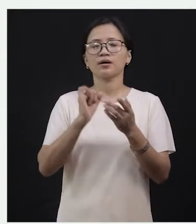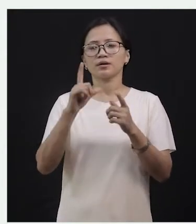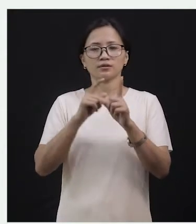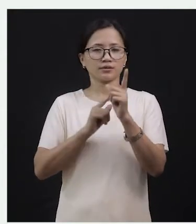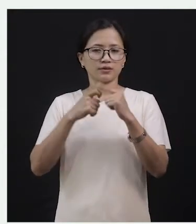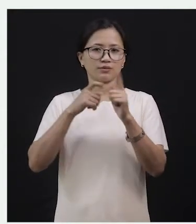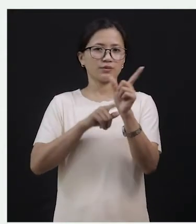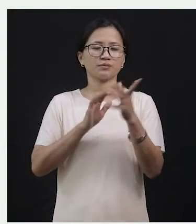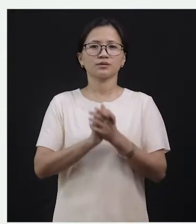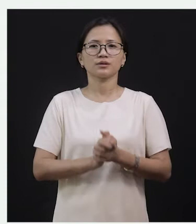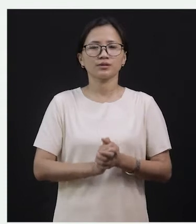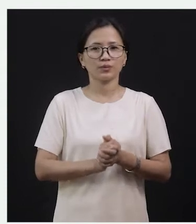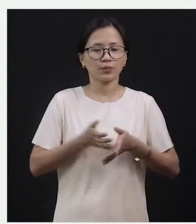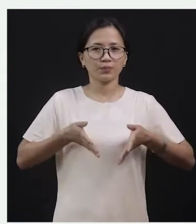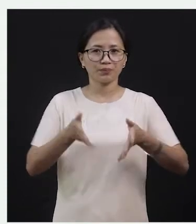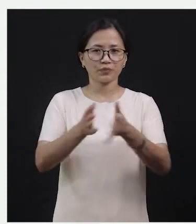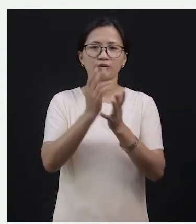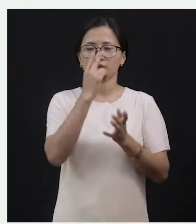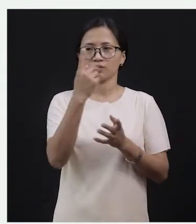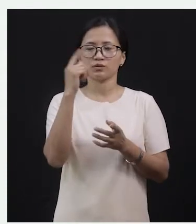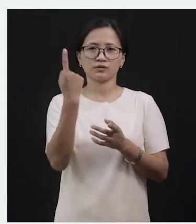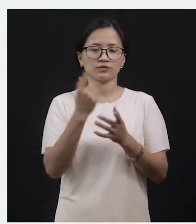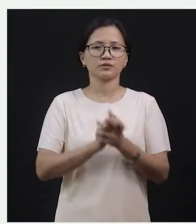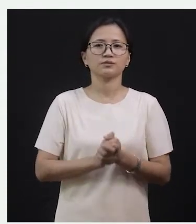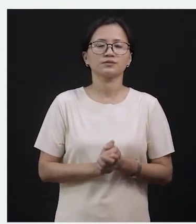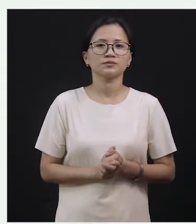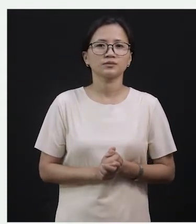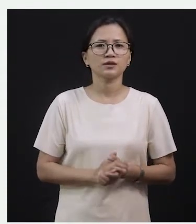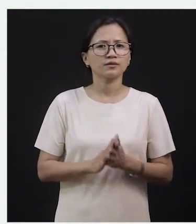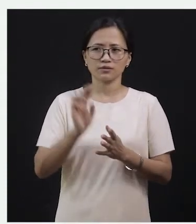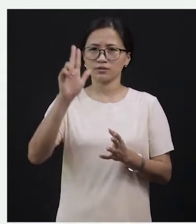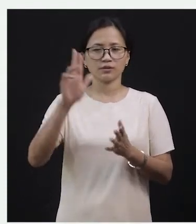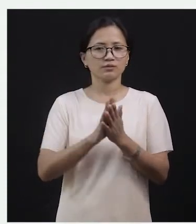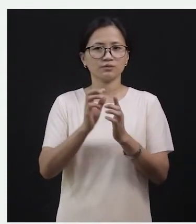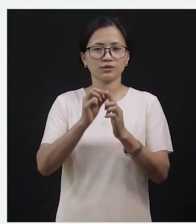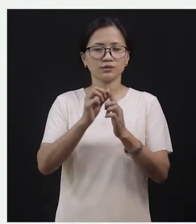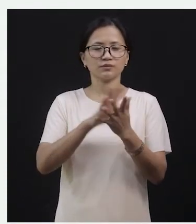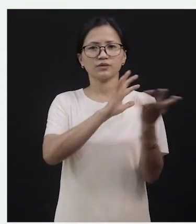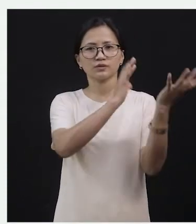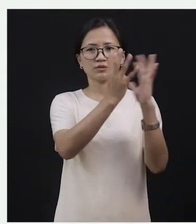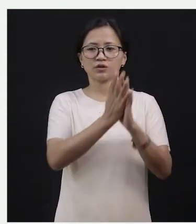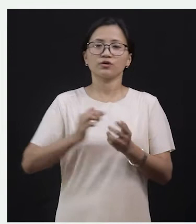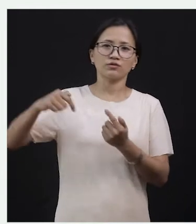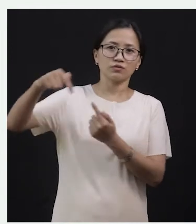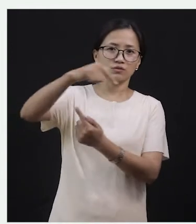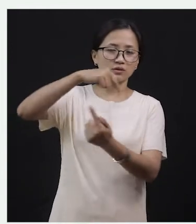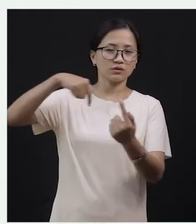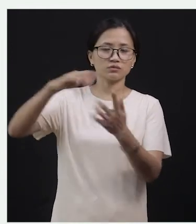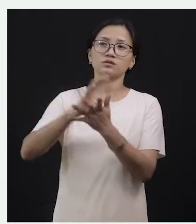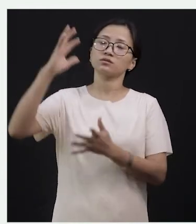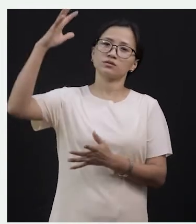the galaxy. Okay, then there are 8 planets which revolve around the